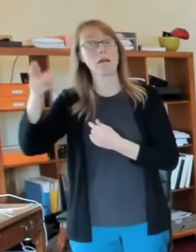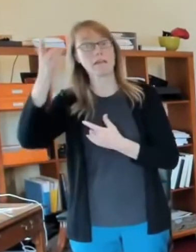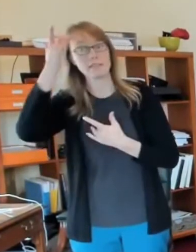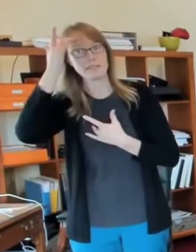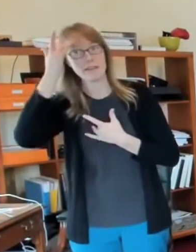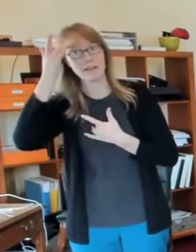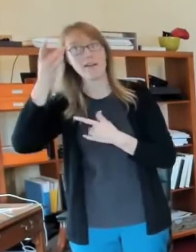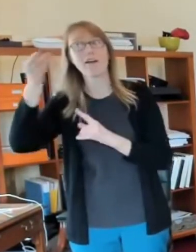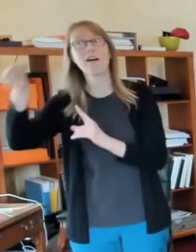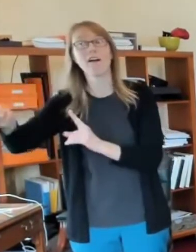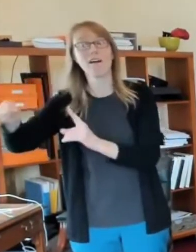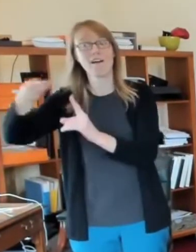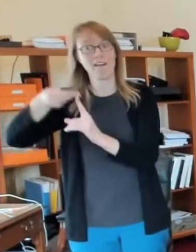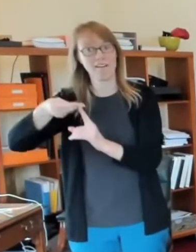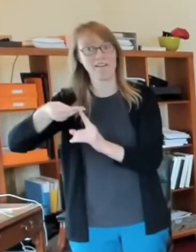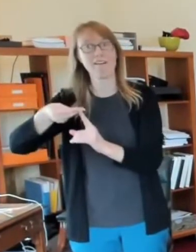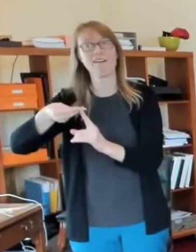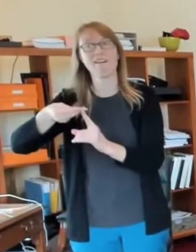that